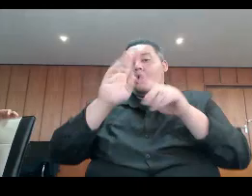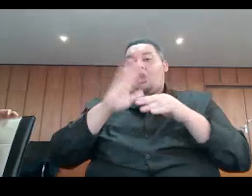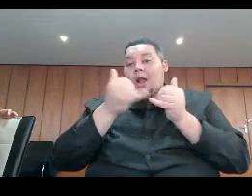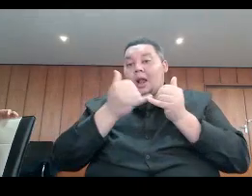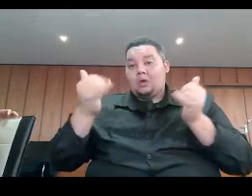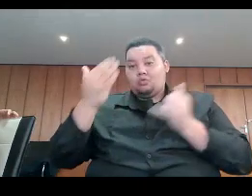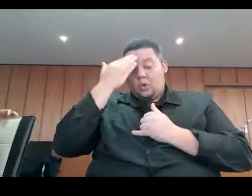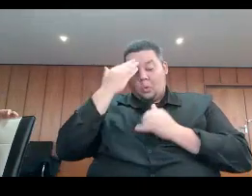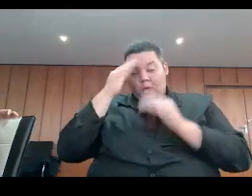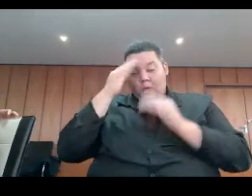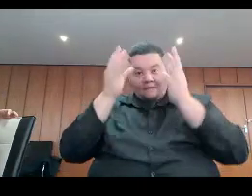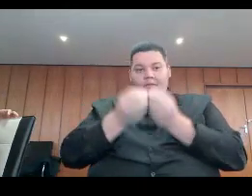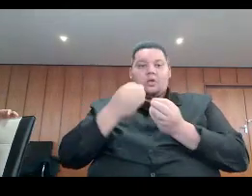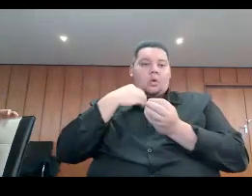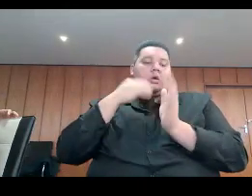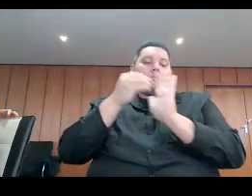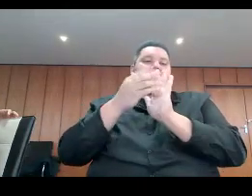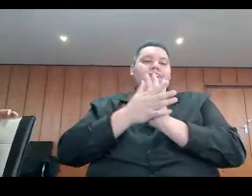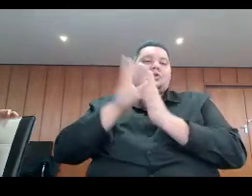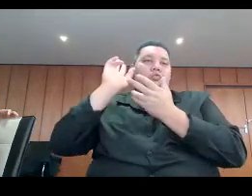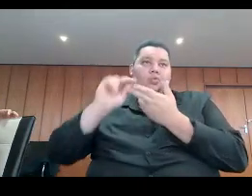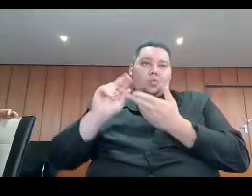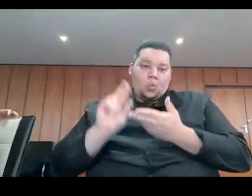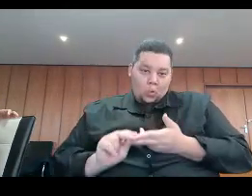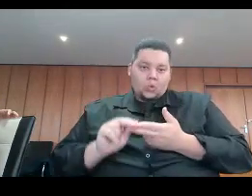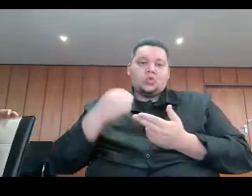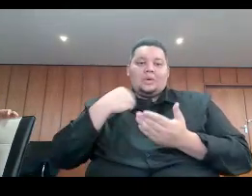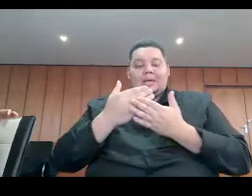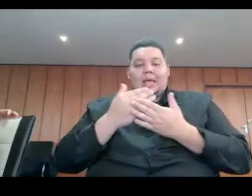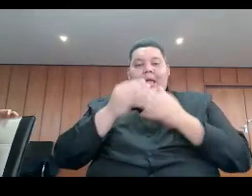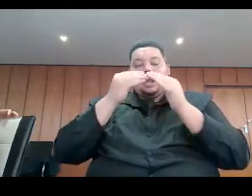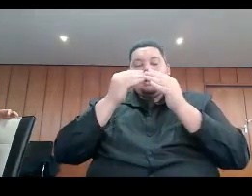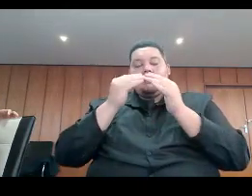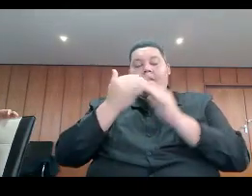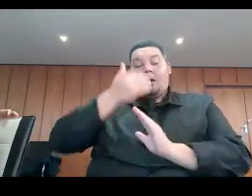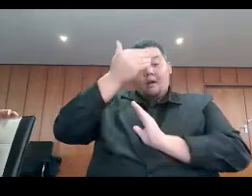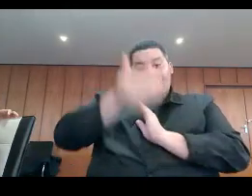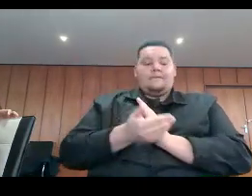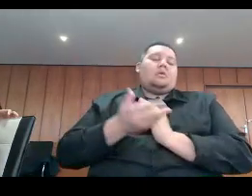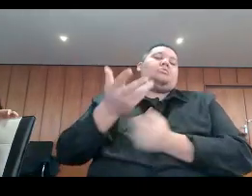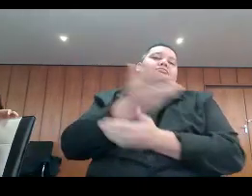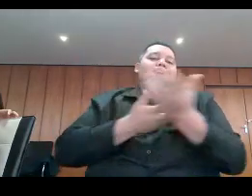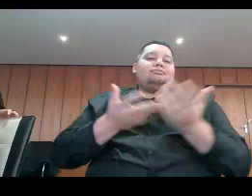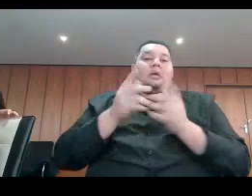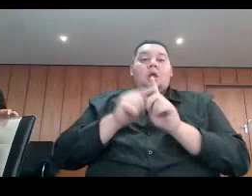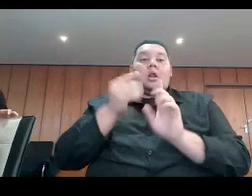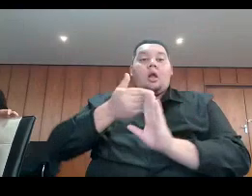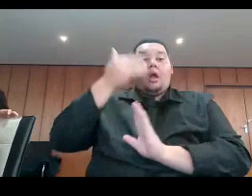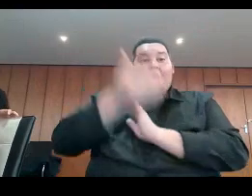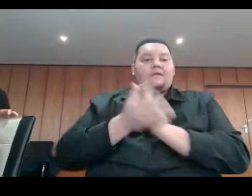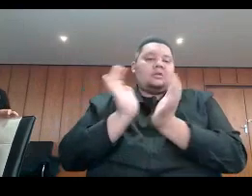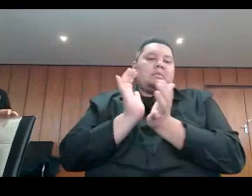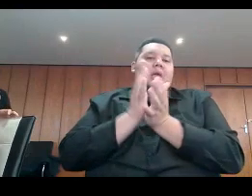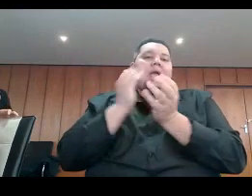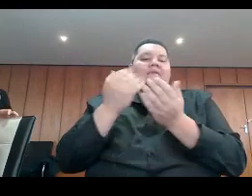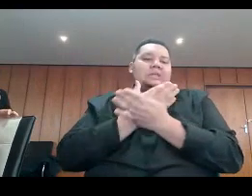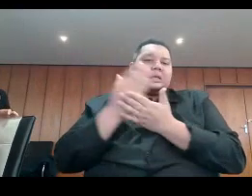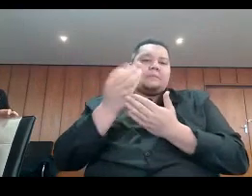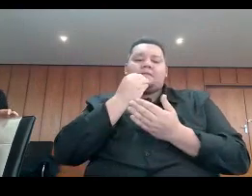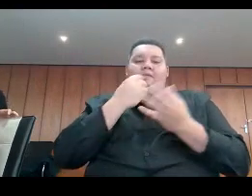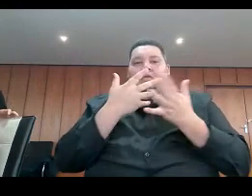everything will be recorded so that we can also disseminate afterwards. And after the meeting, there's some